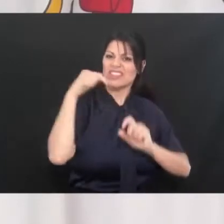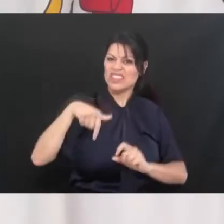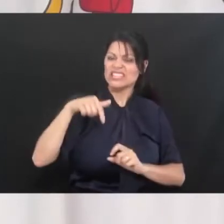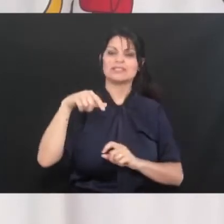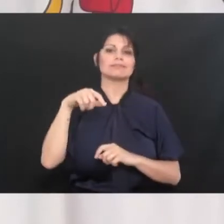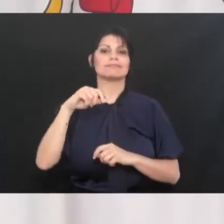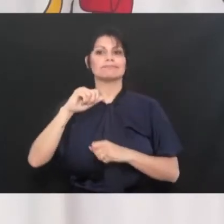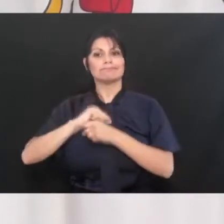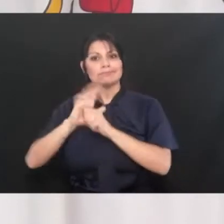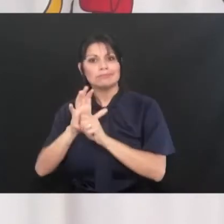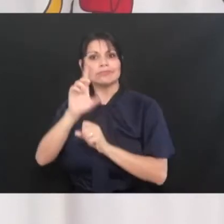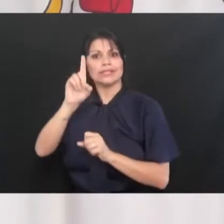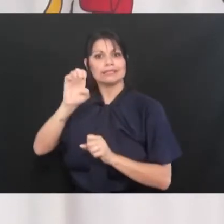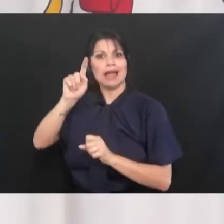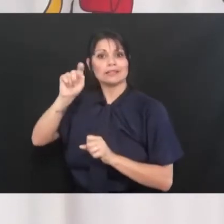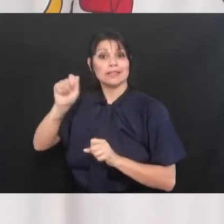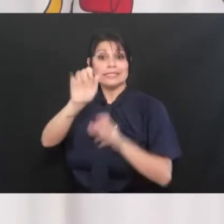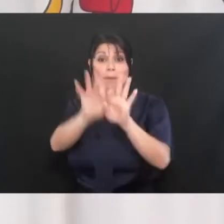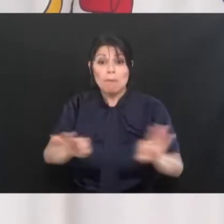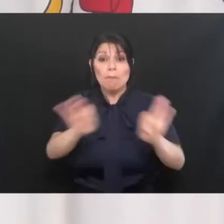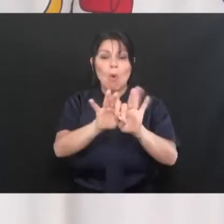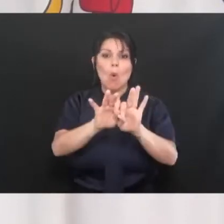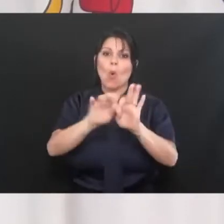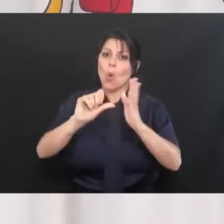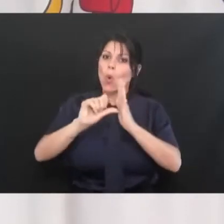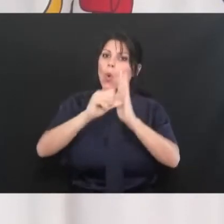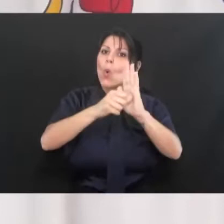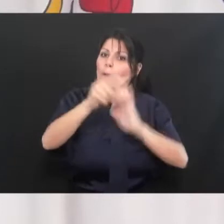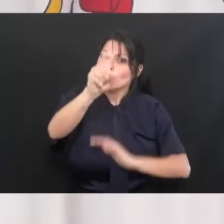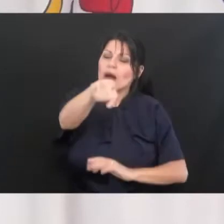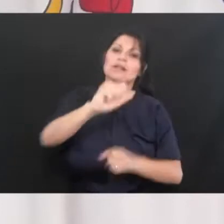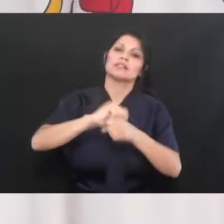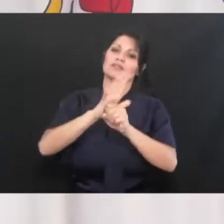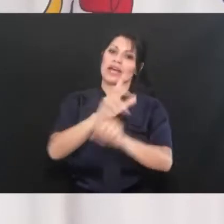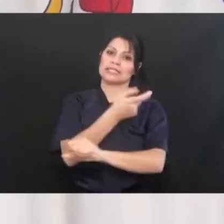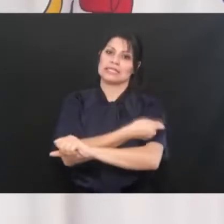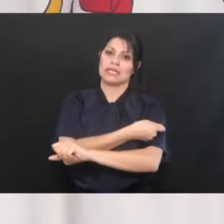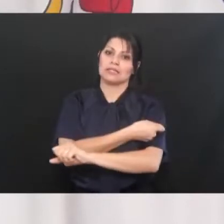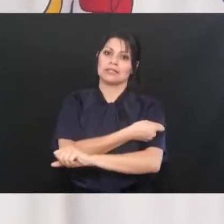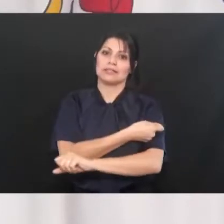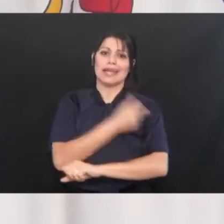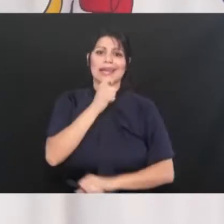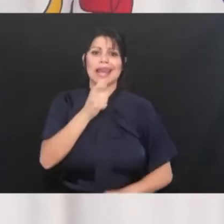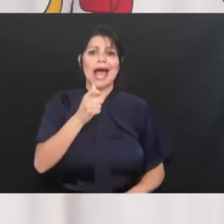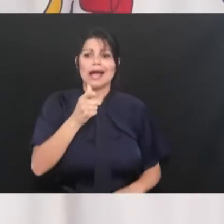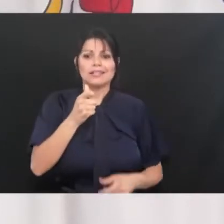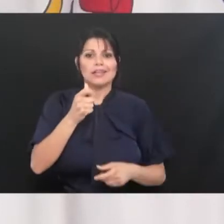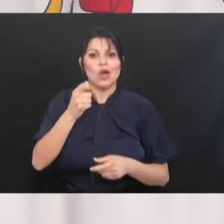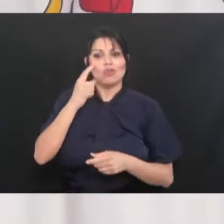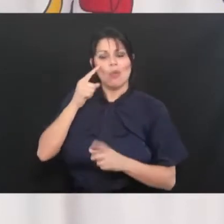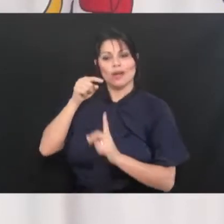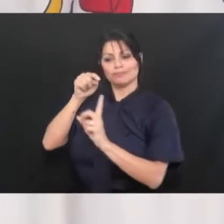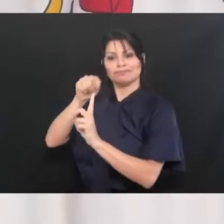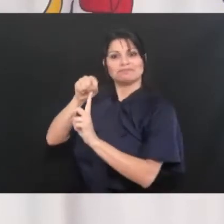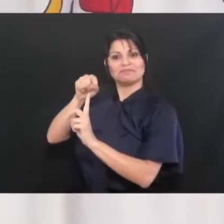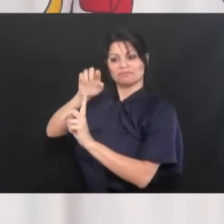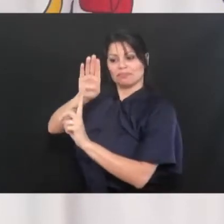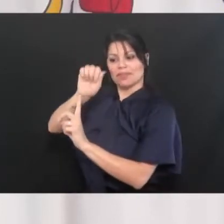and absolutely you need to be vaccinated. In our Do It for Baby Dog sweepstakes, we've got